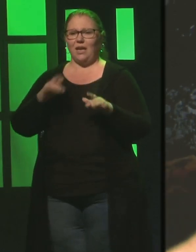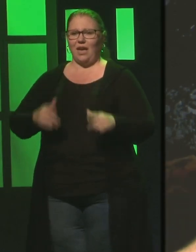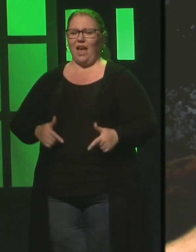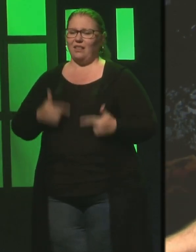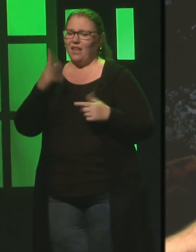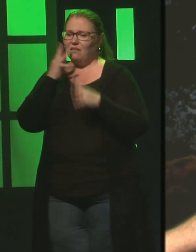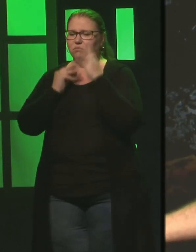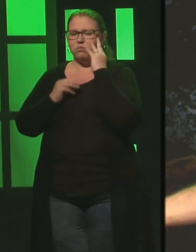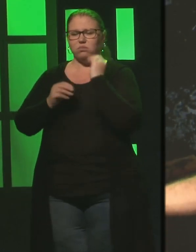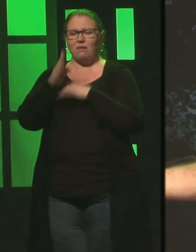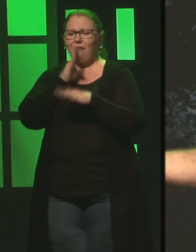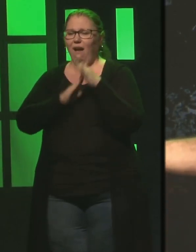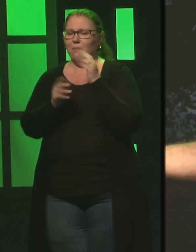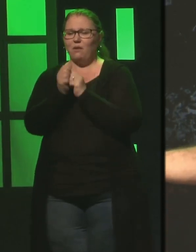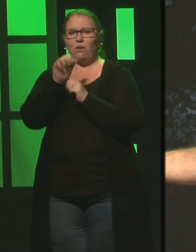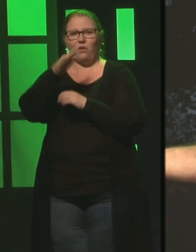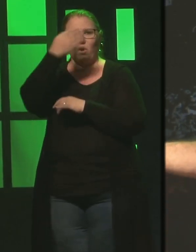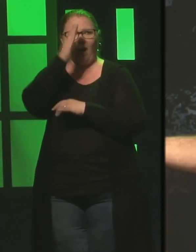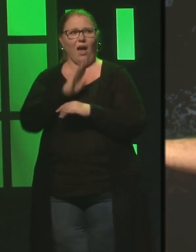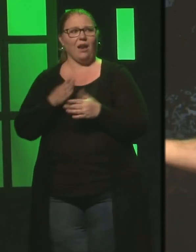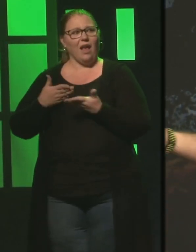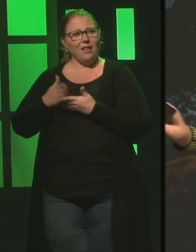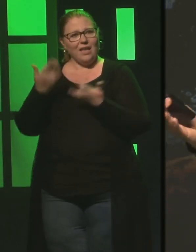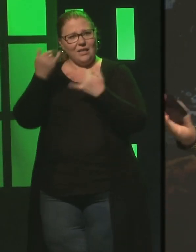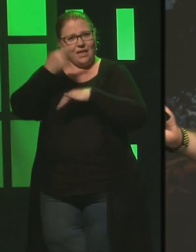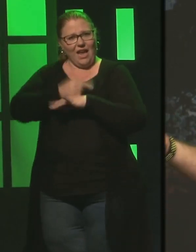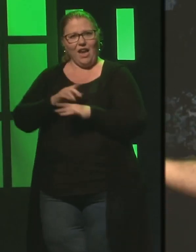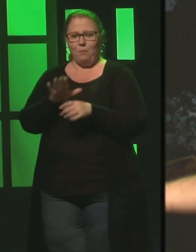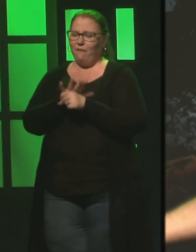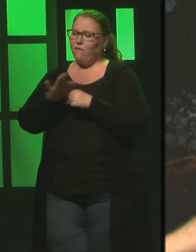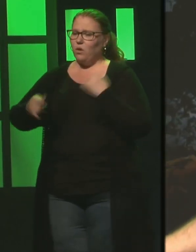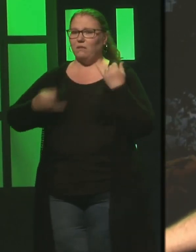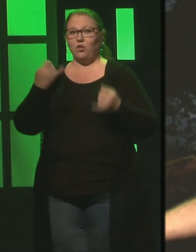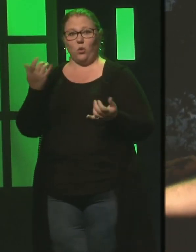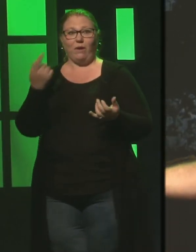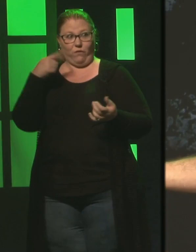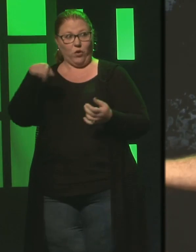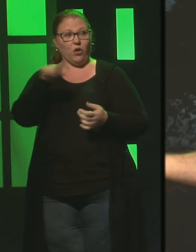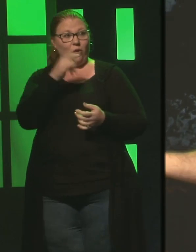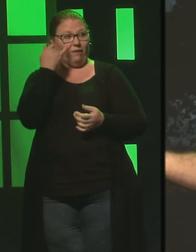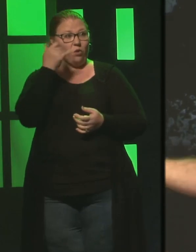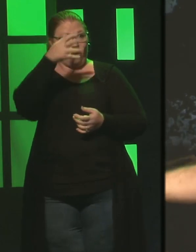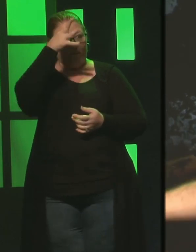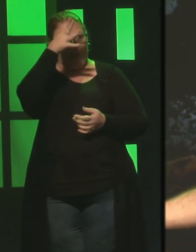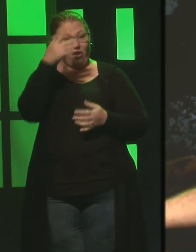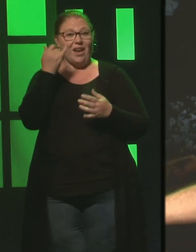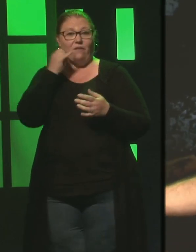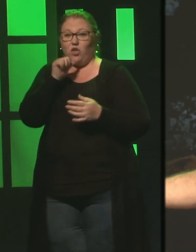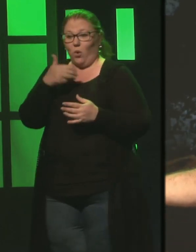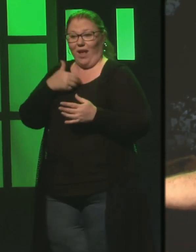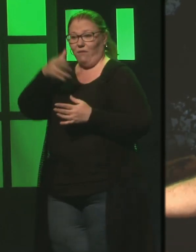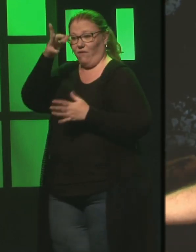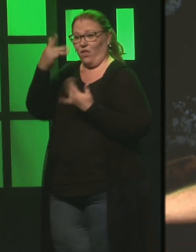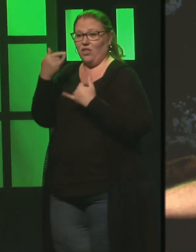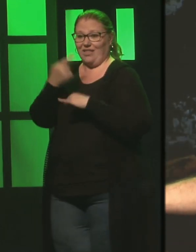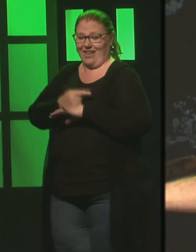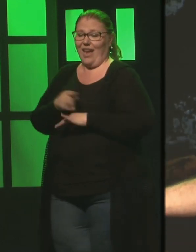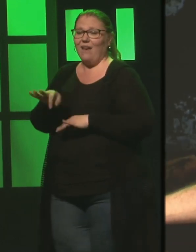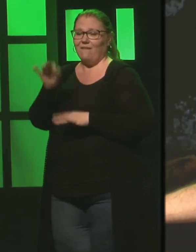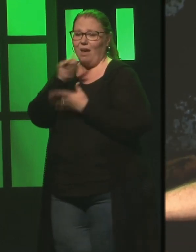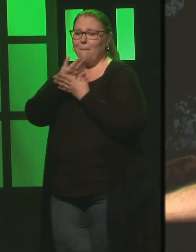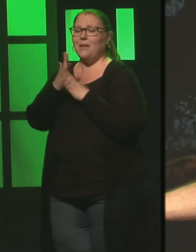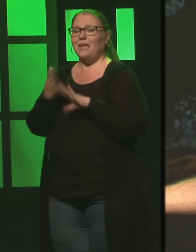with God. And so may today be filled with joy for you if you are a father. And if you are fatherless today, may you find peace